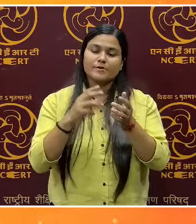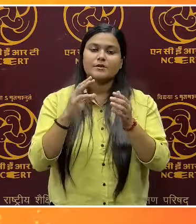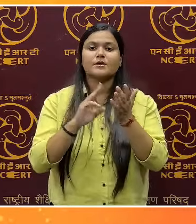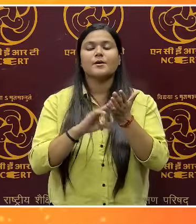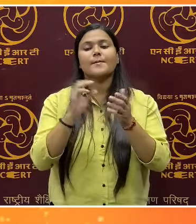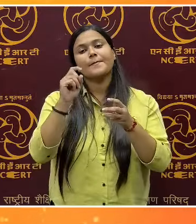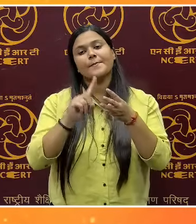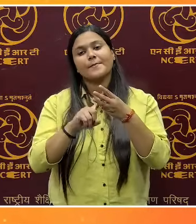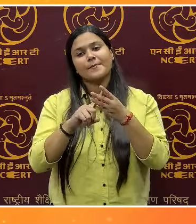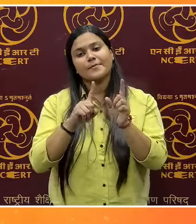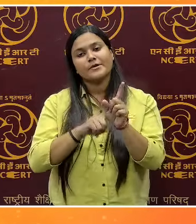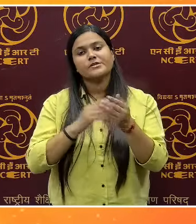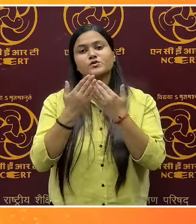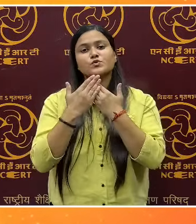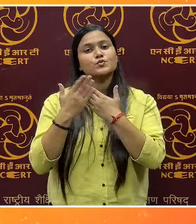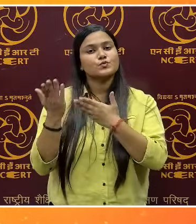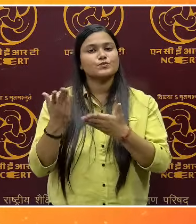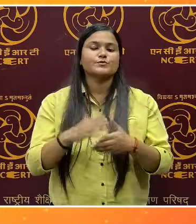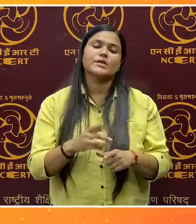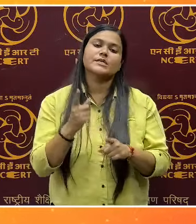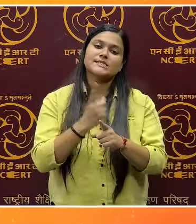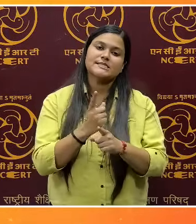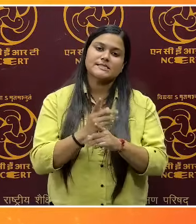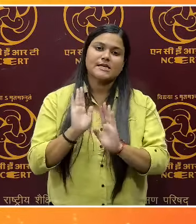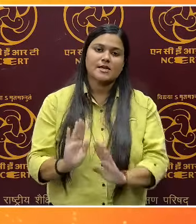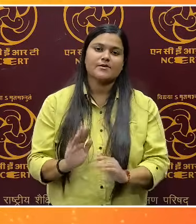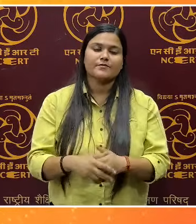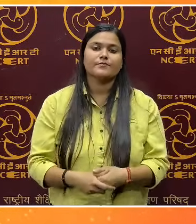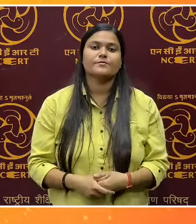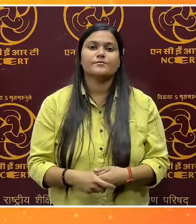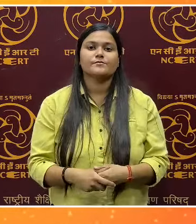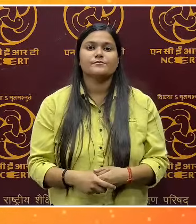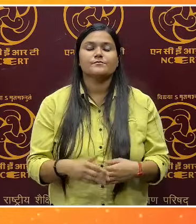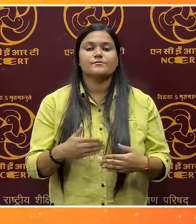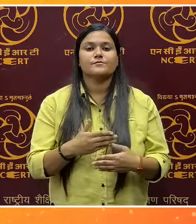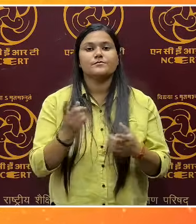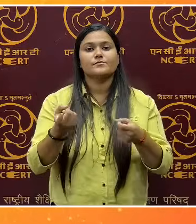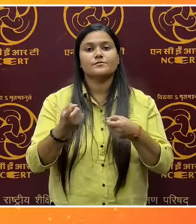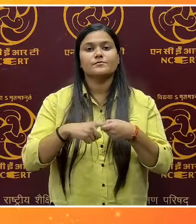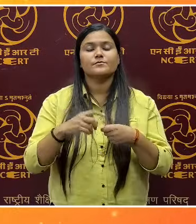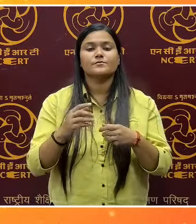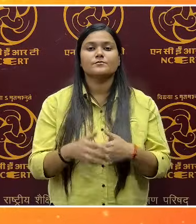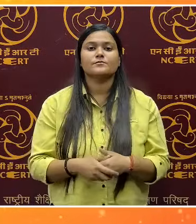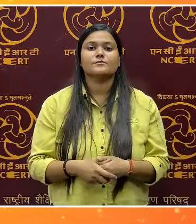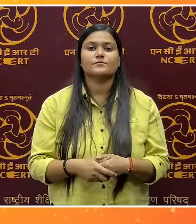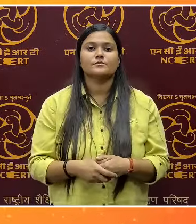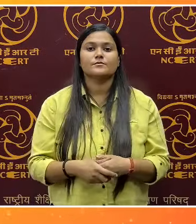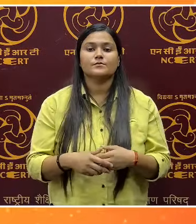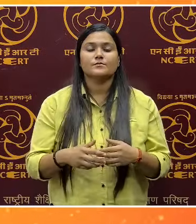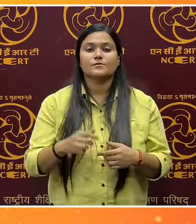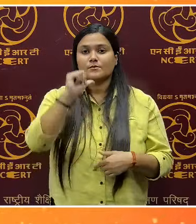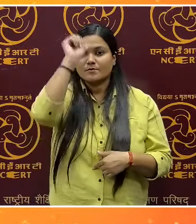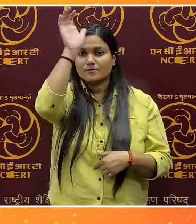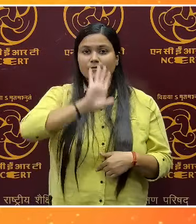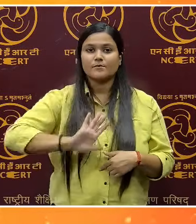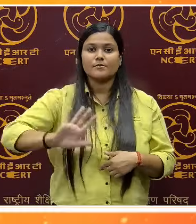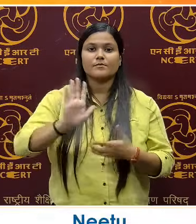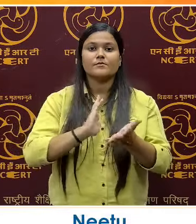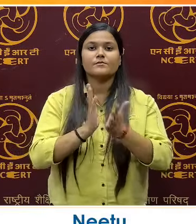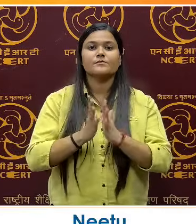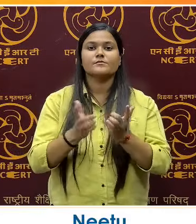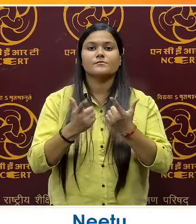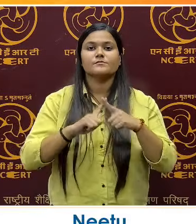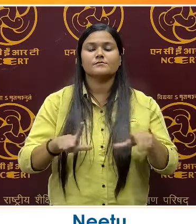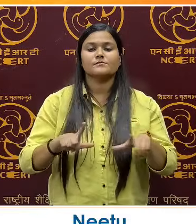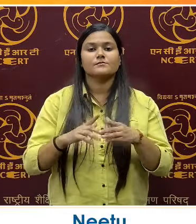Phase 1 Extension, New Delhi. And yes, along with our ma'am, we are also joined by our Indian Sign Language interpreter, Miss Neetu. So